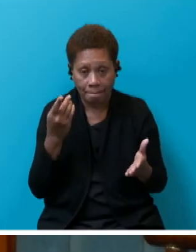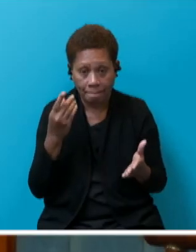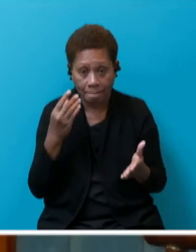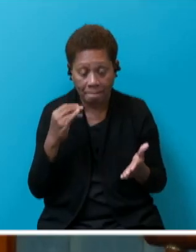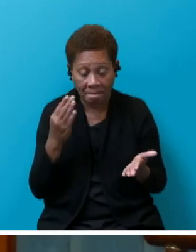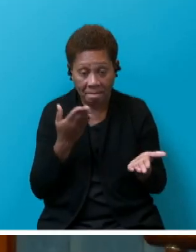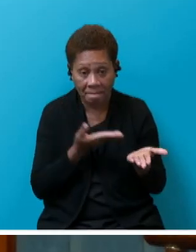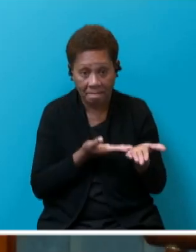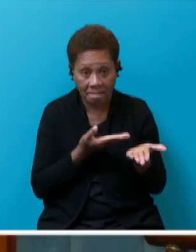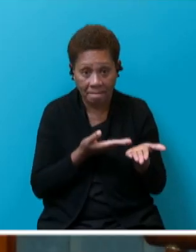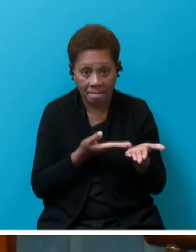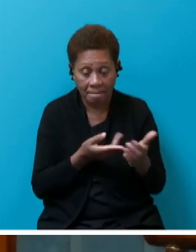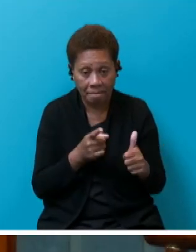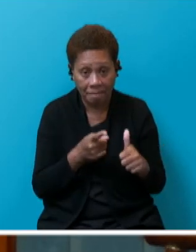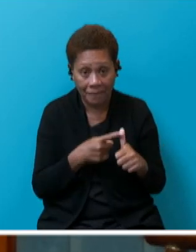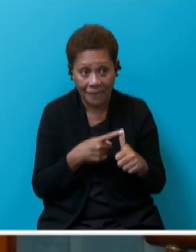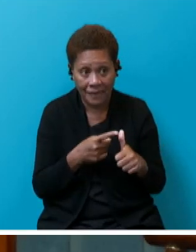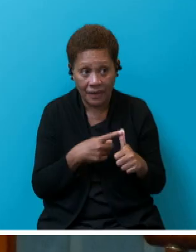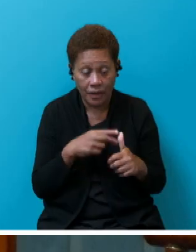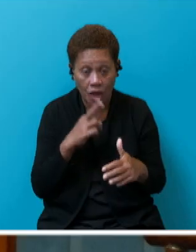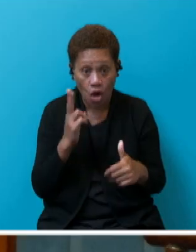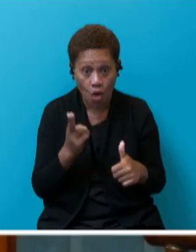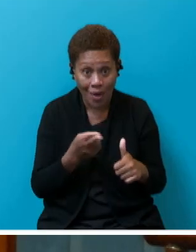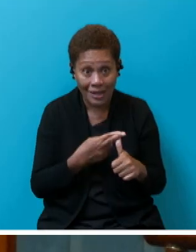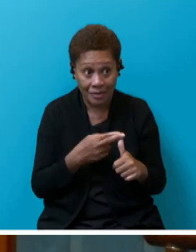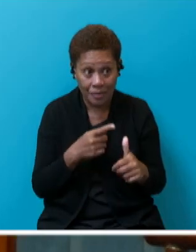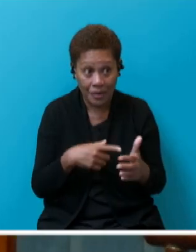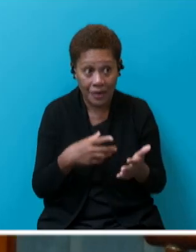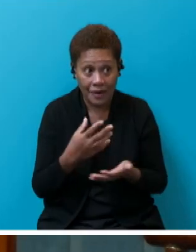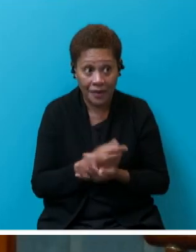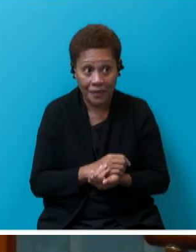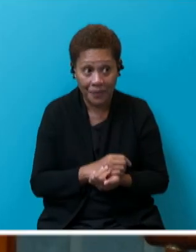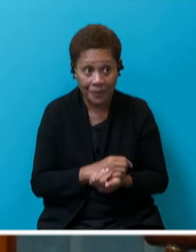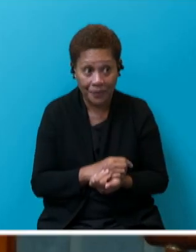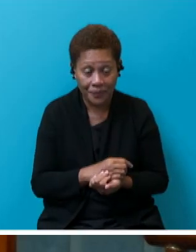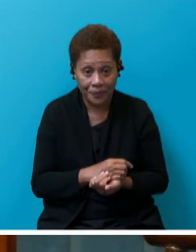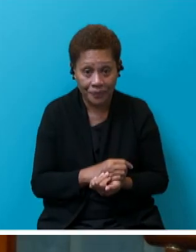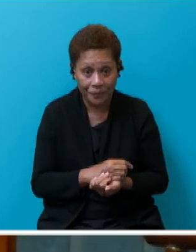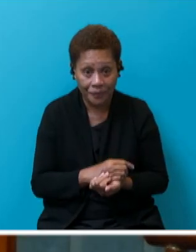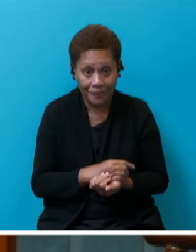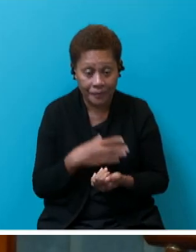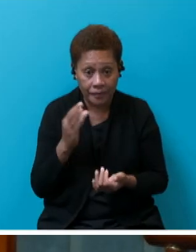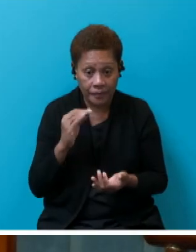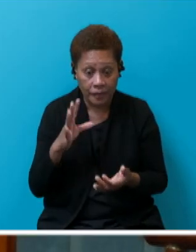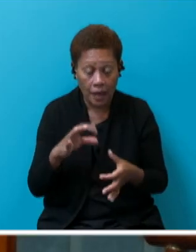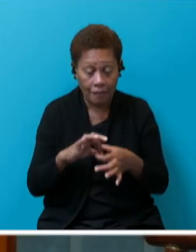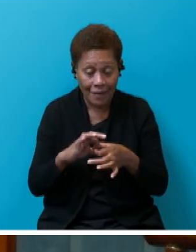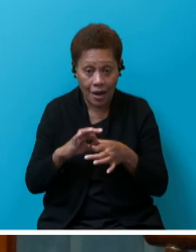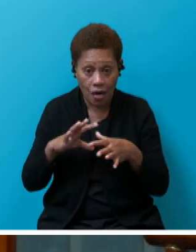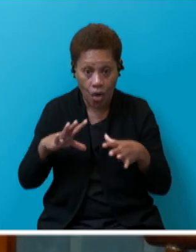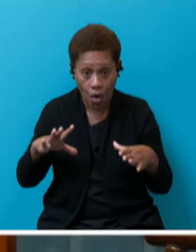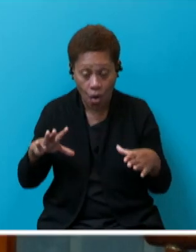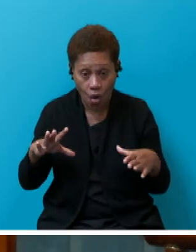the answers in my response. However, as I mentioned, it was to unlock new innovative